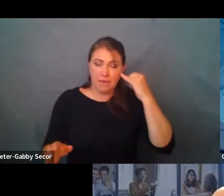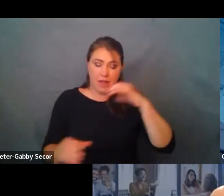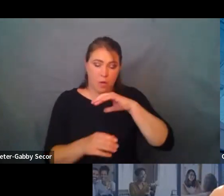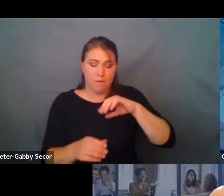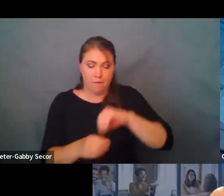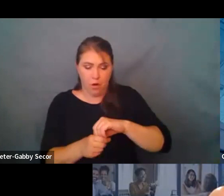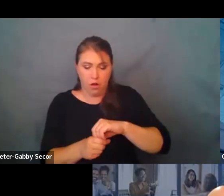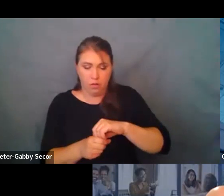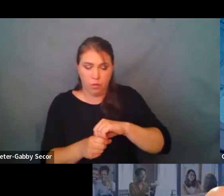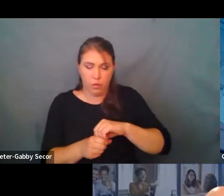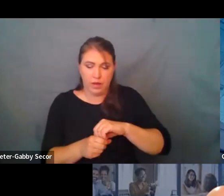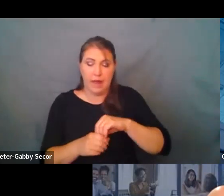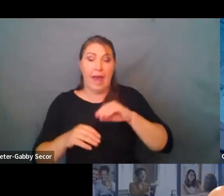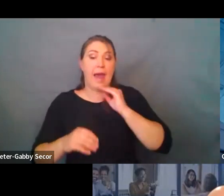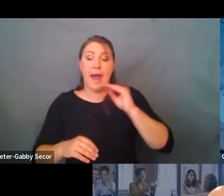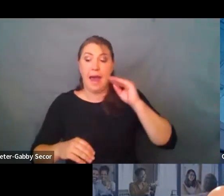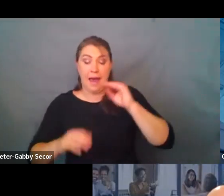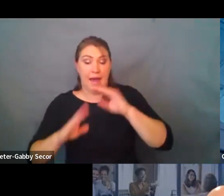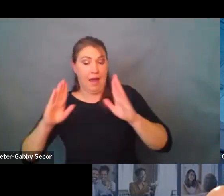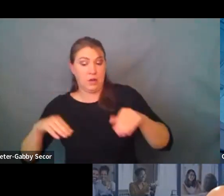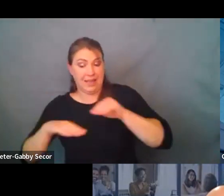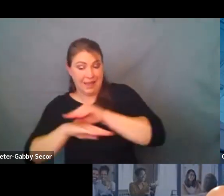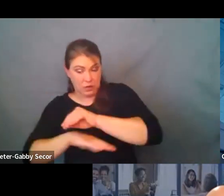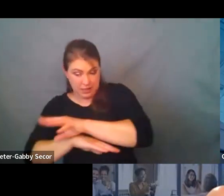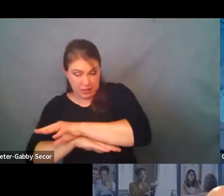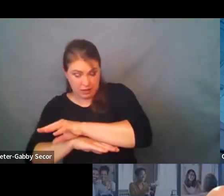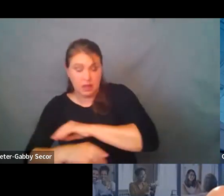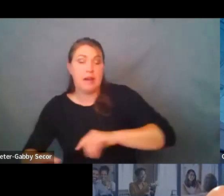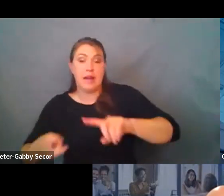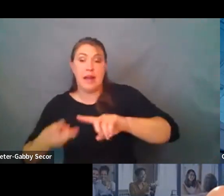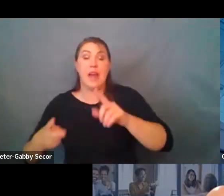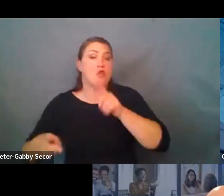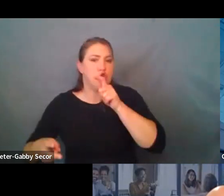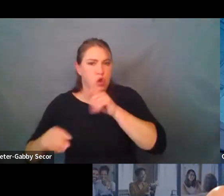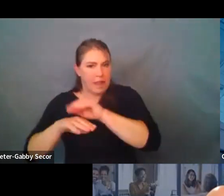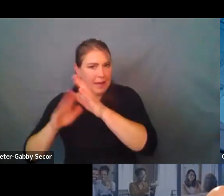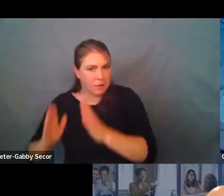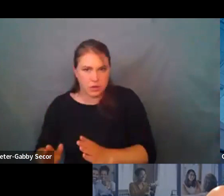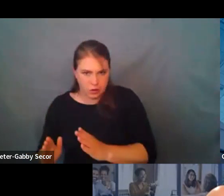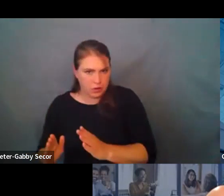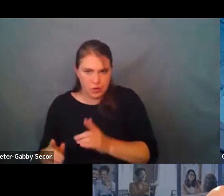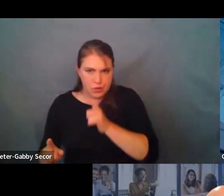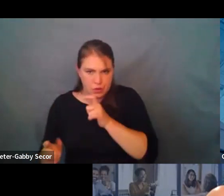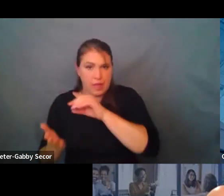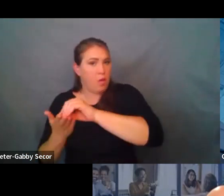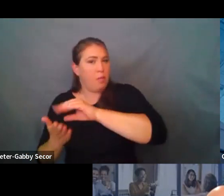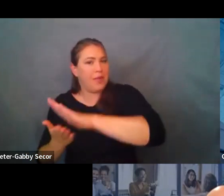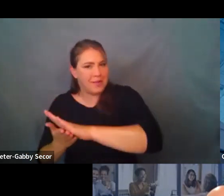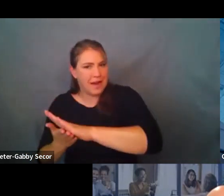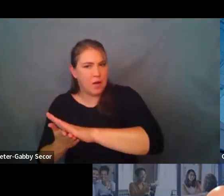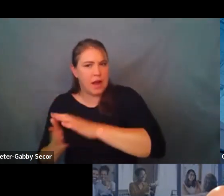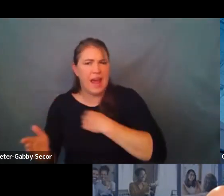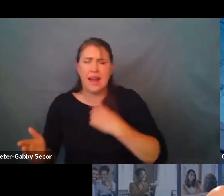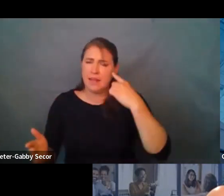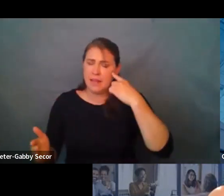involved with housing counseling, and then who that housing counseling agency was. And this, I think, is going to be a sea